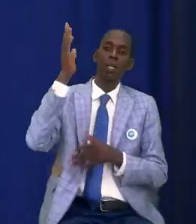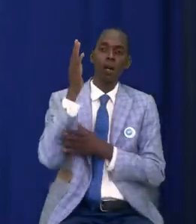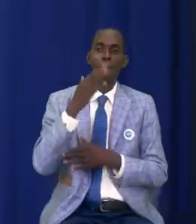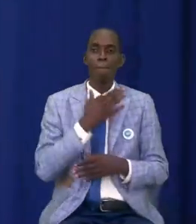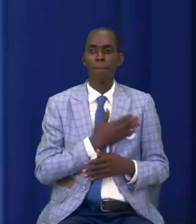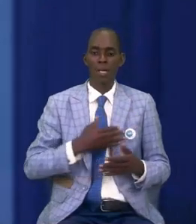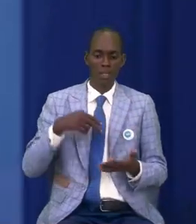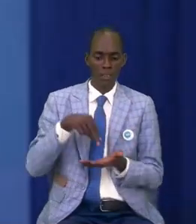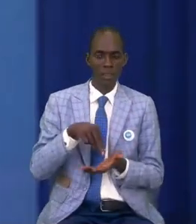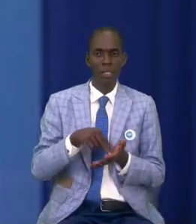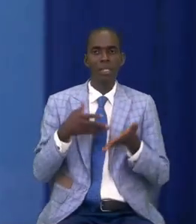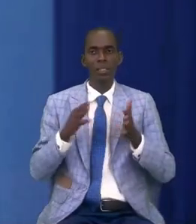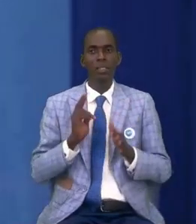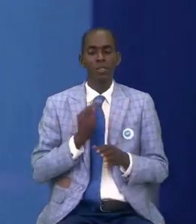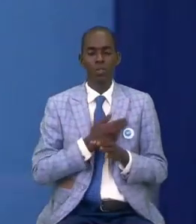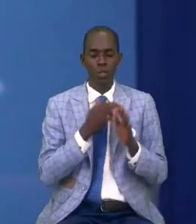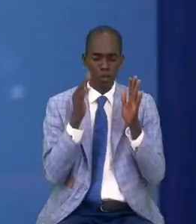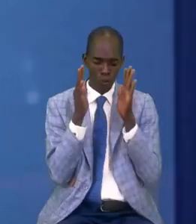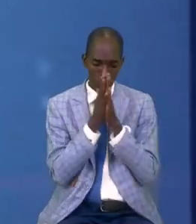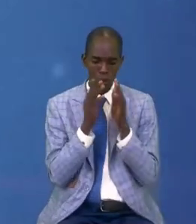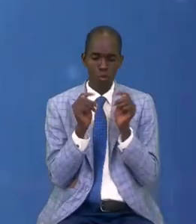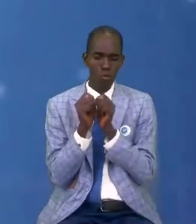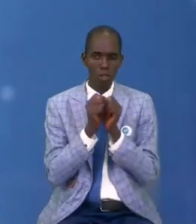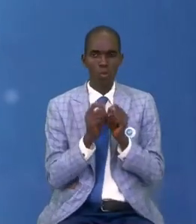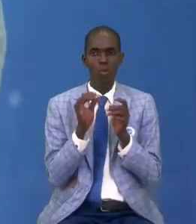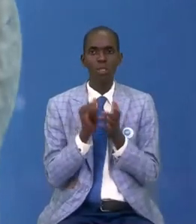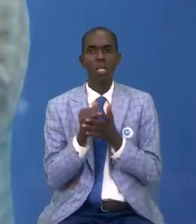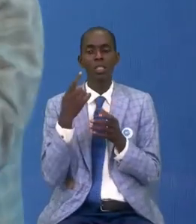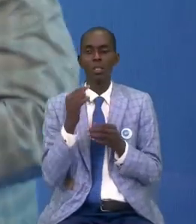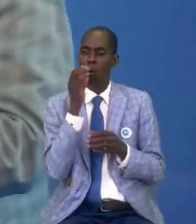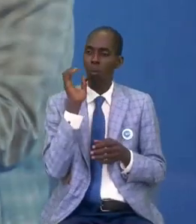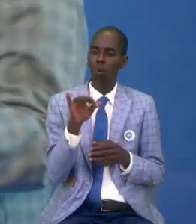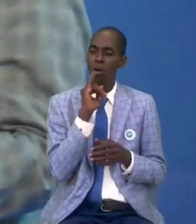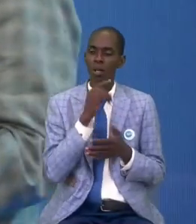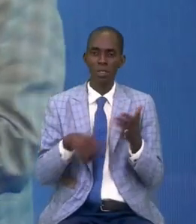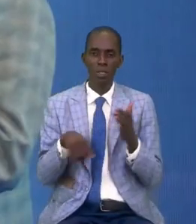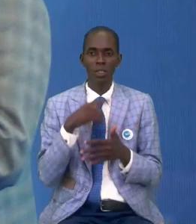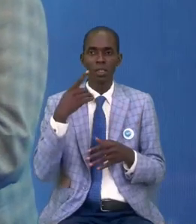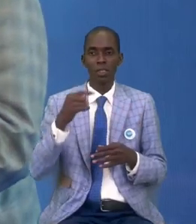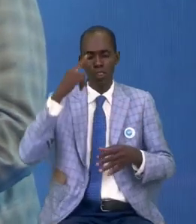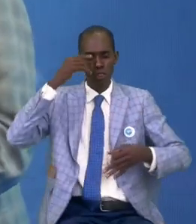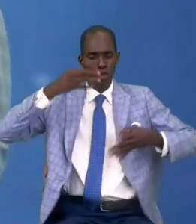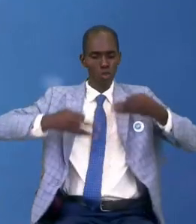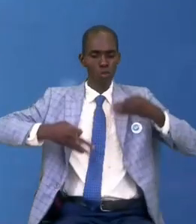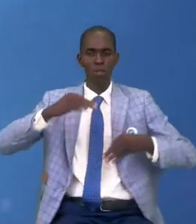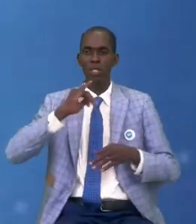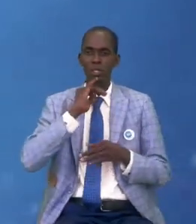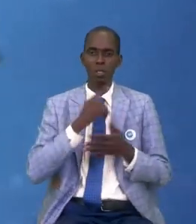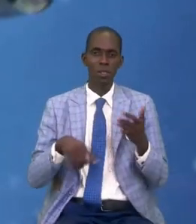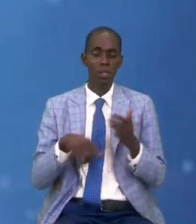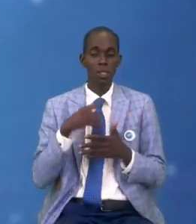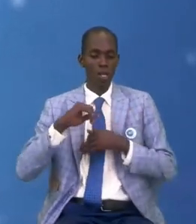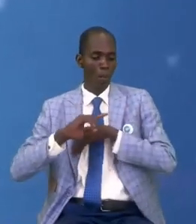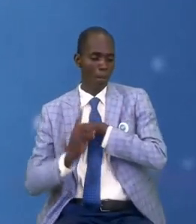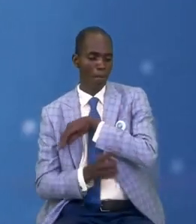the judgment is canceled, and the punishment of sin is canceled, and you have the salvation of the